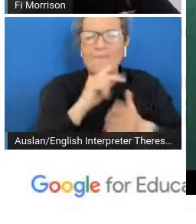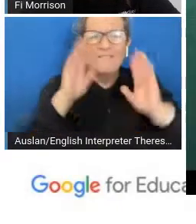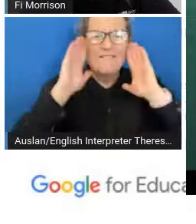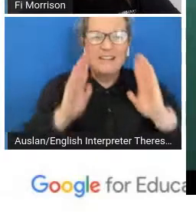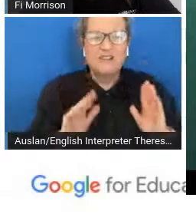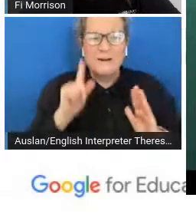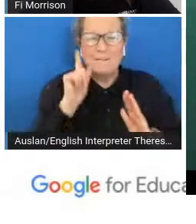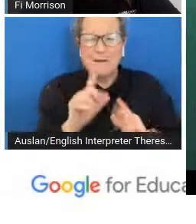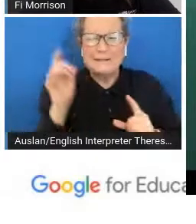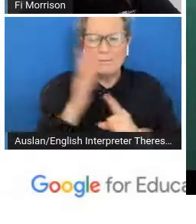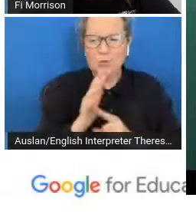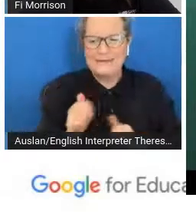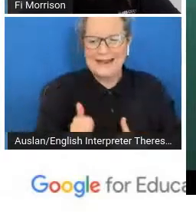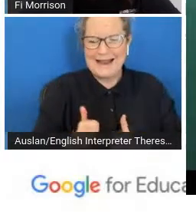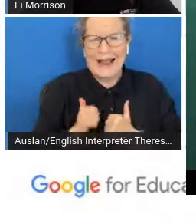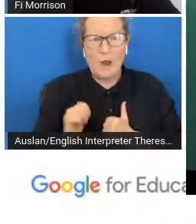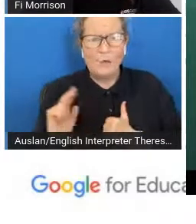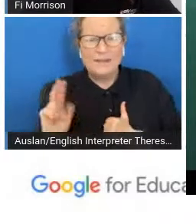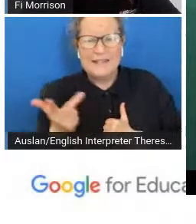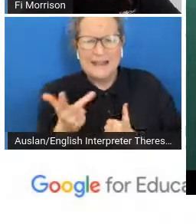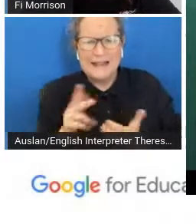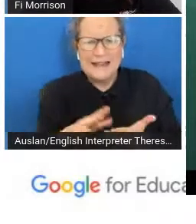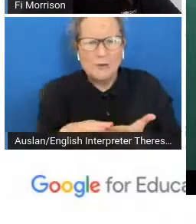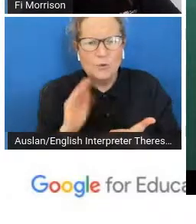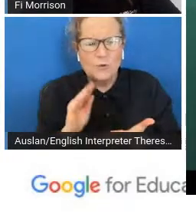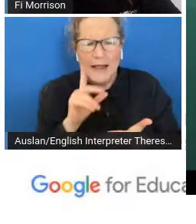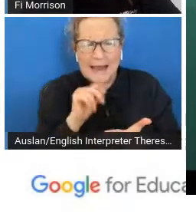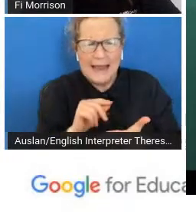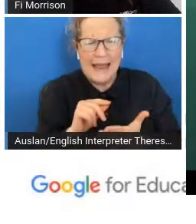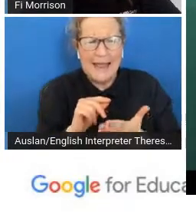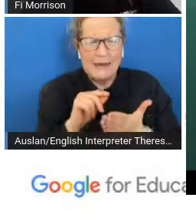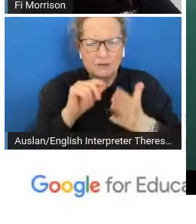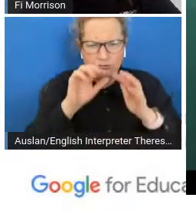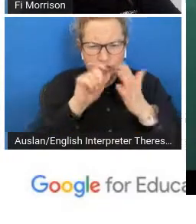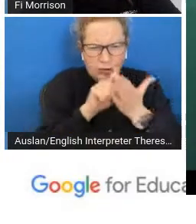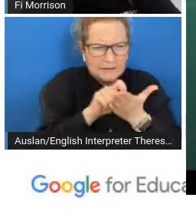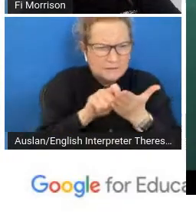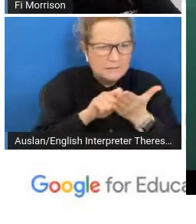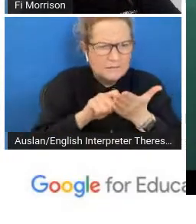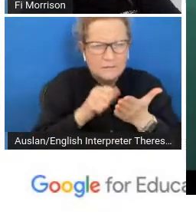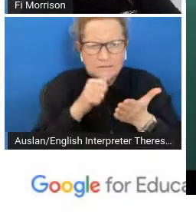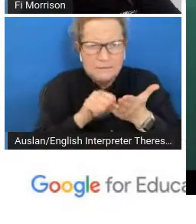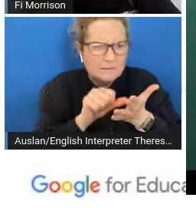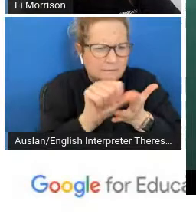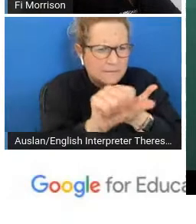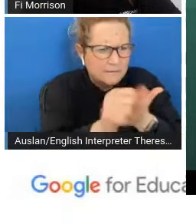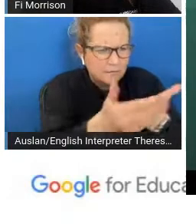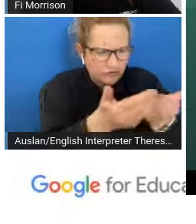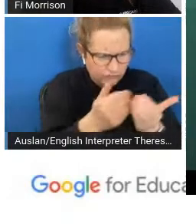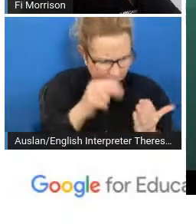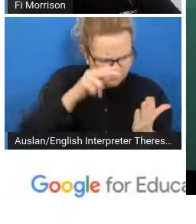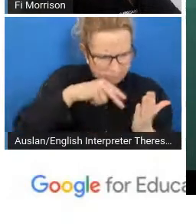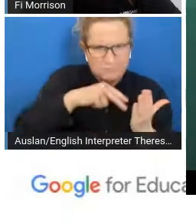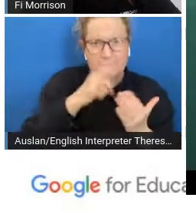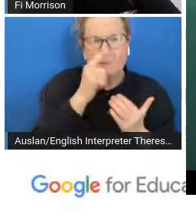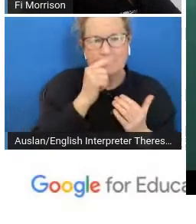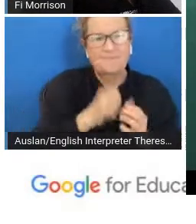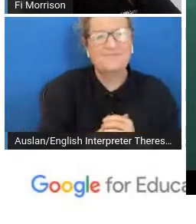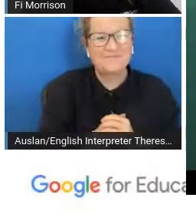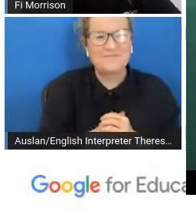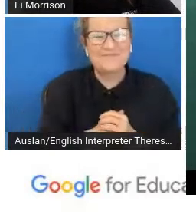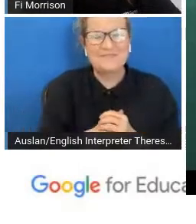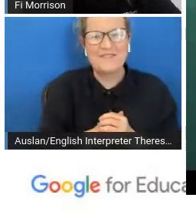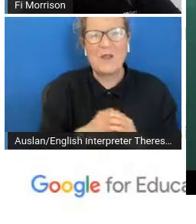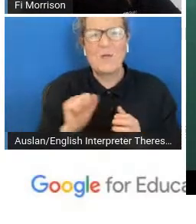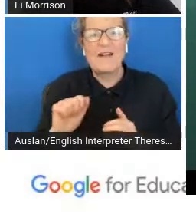kids are able to communicate and write letters and do all that jazz. We give out deadly junior scientists, and this is